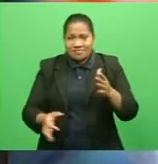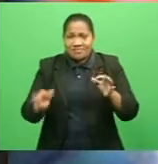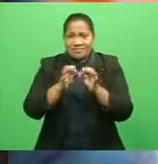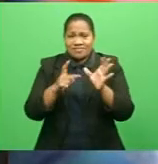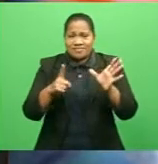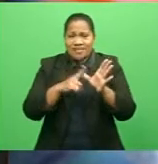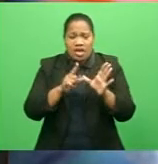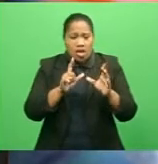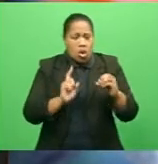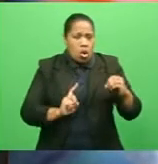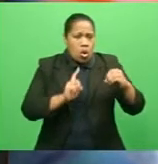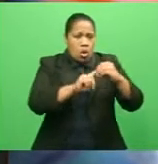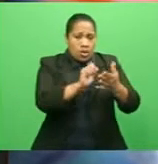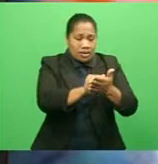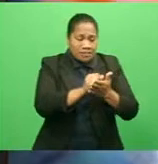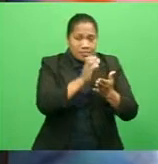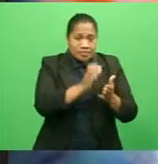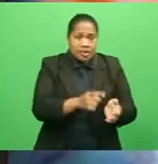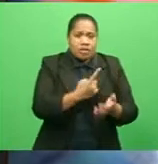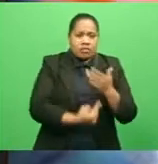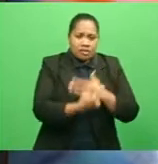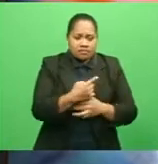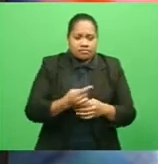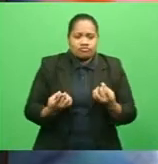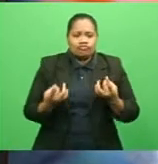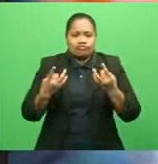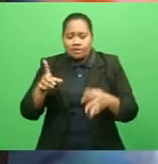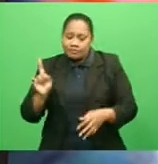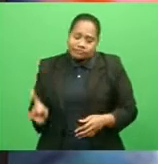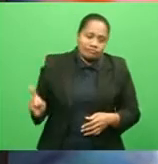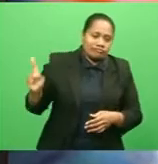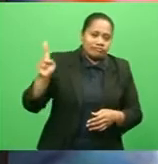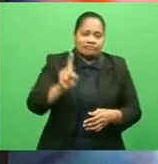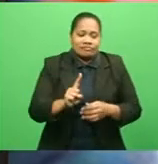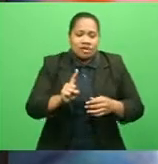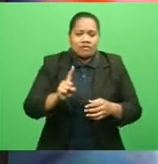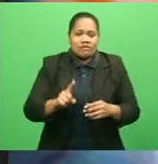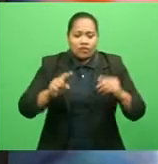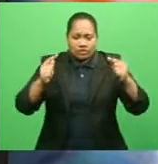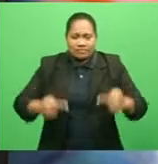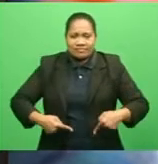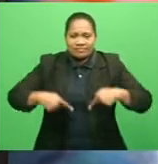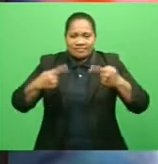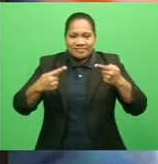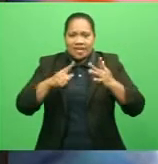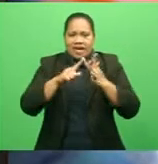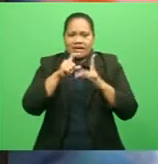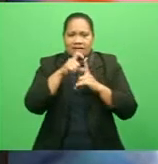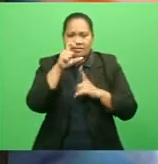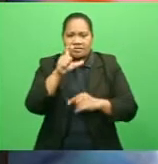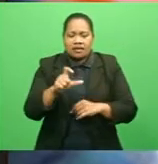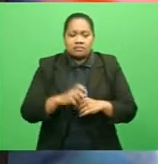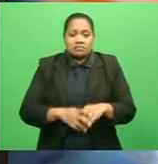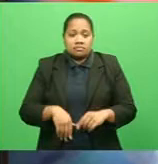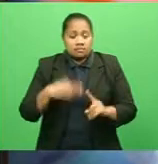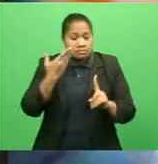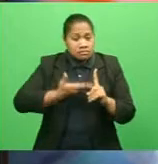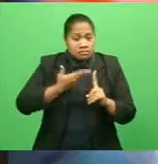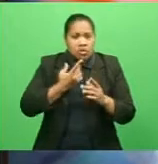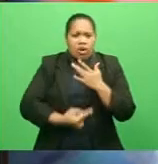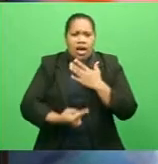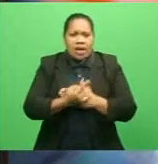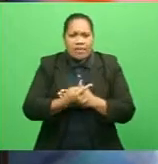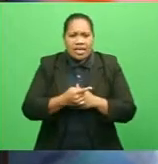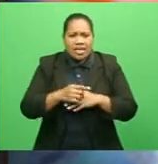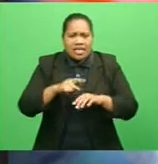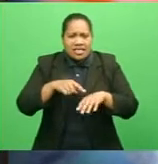goalkeeper Misiwani Nairumbe is raring to get back on the field at the court's IDC. Nairumbe has been out with a knee injury since July and